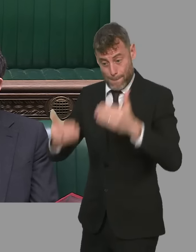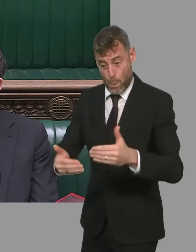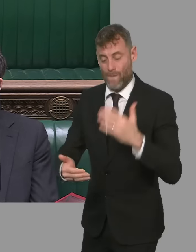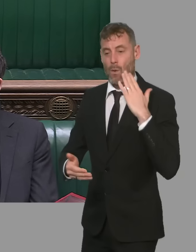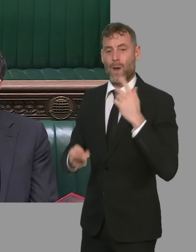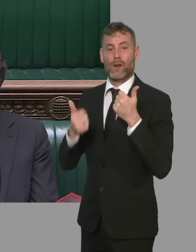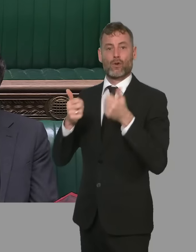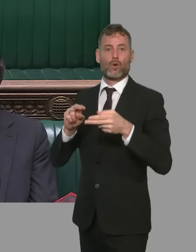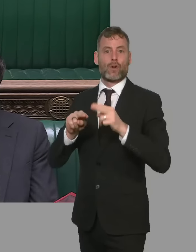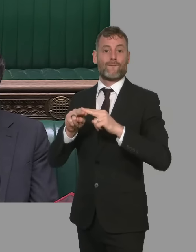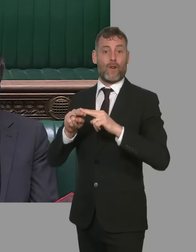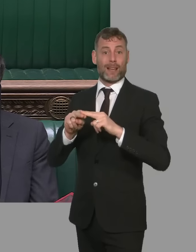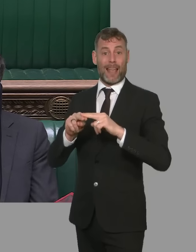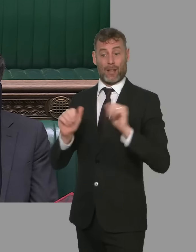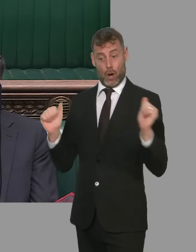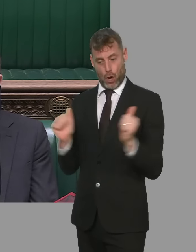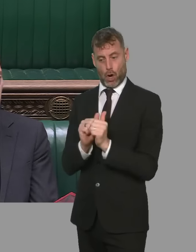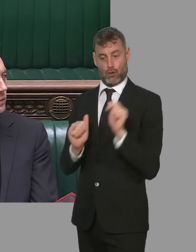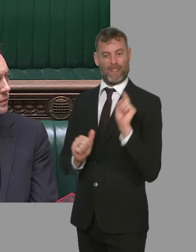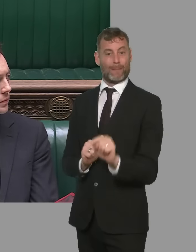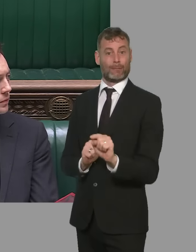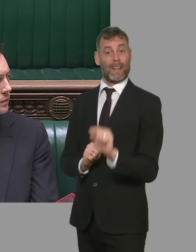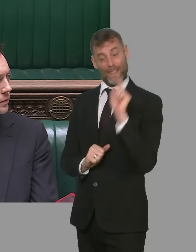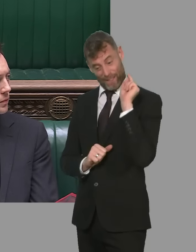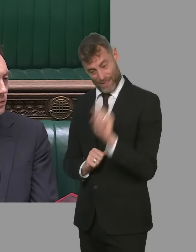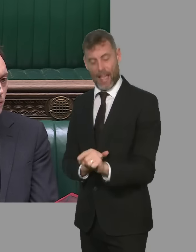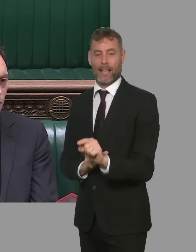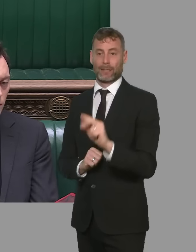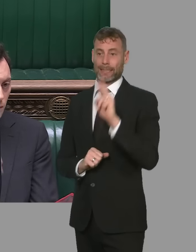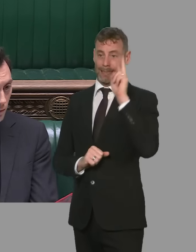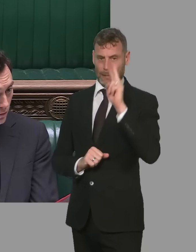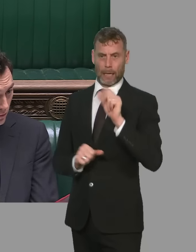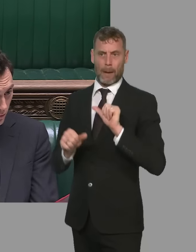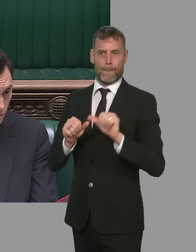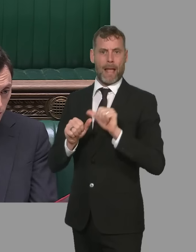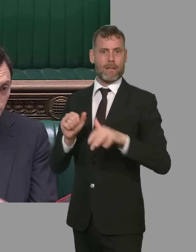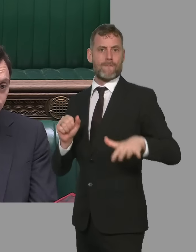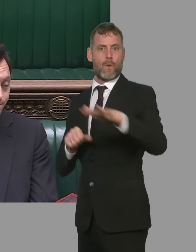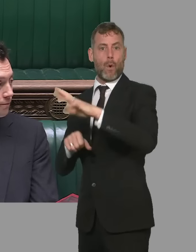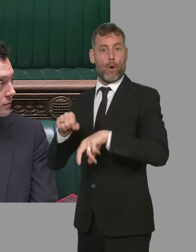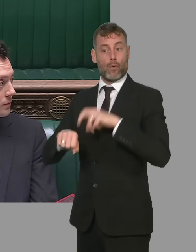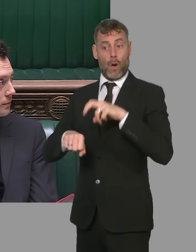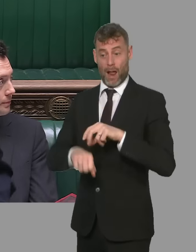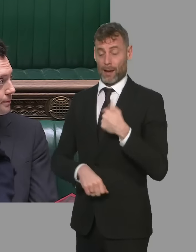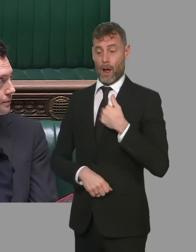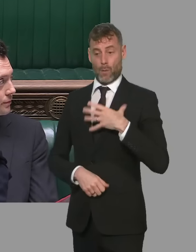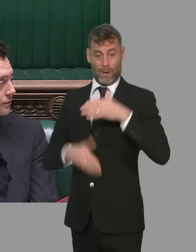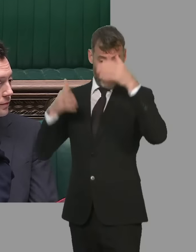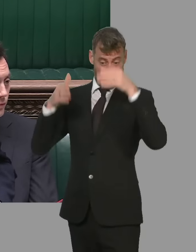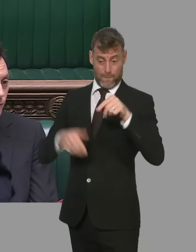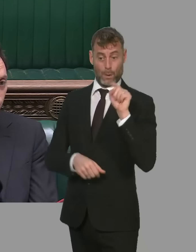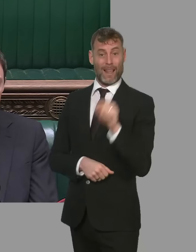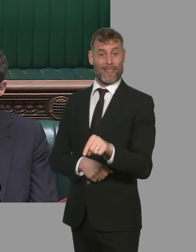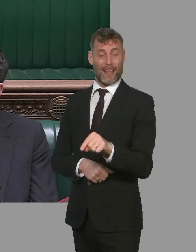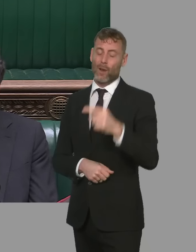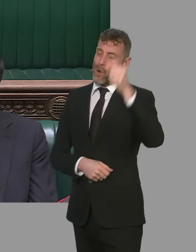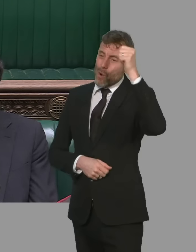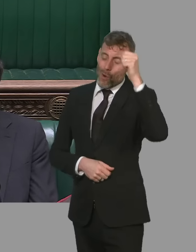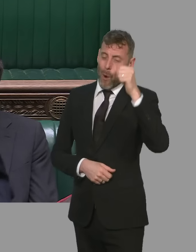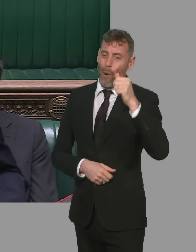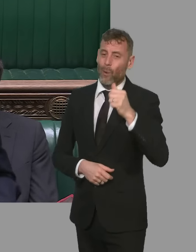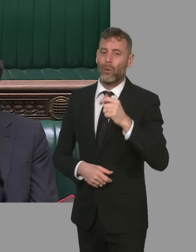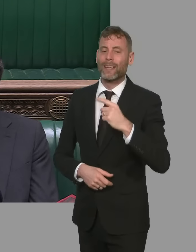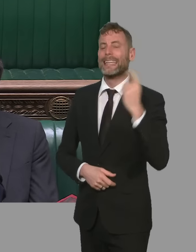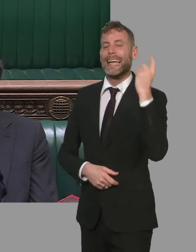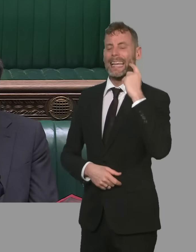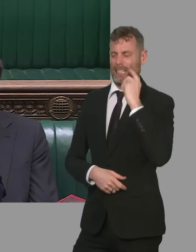shows, as I indicated earlier, instead of saying no, which happened repeatedly on all sides, when you're finally prepared to compromise in the interests of